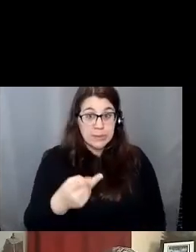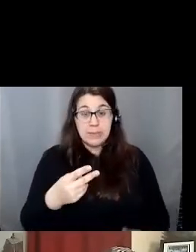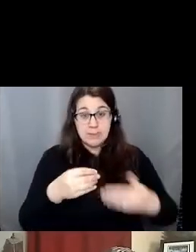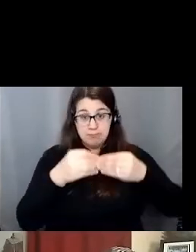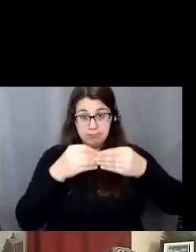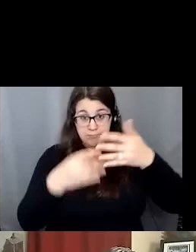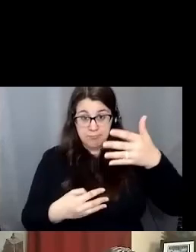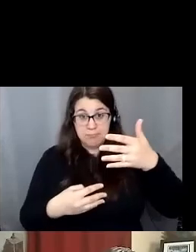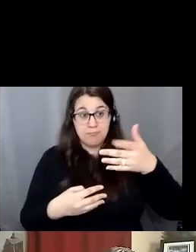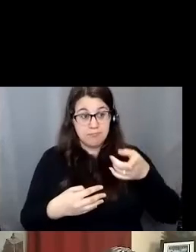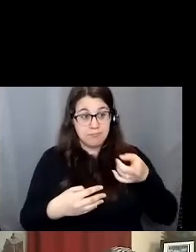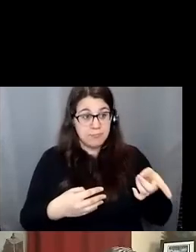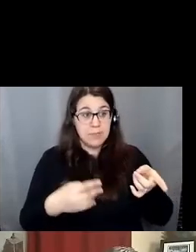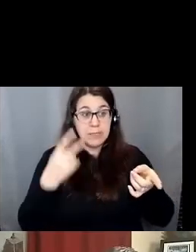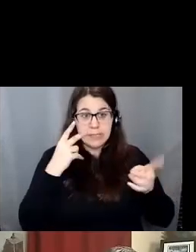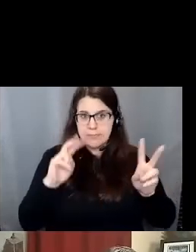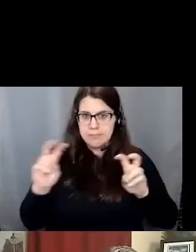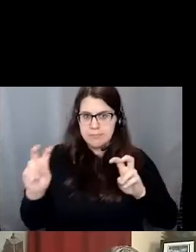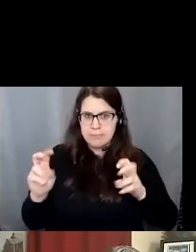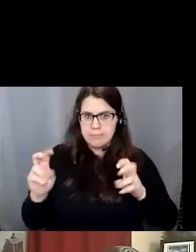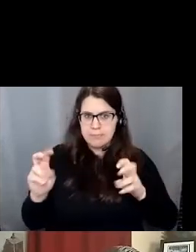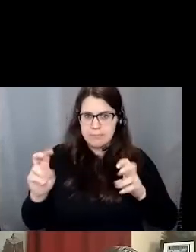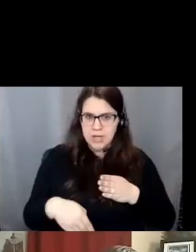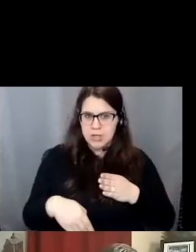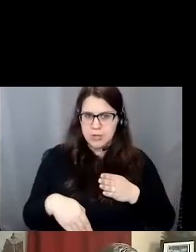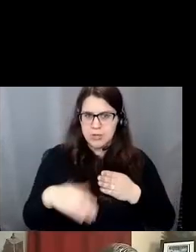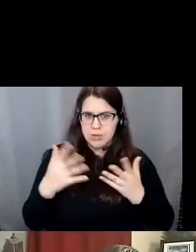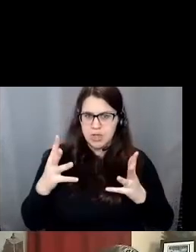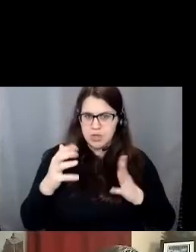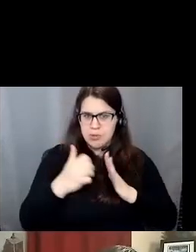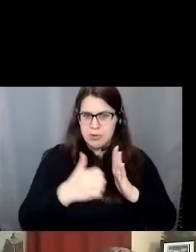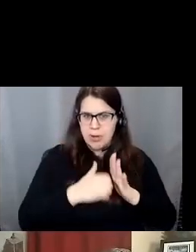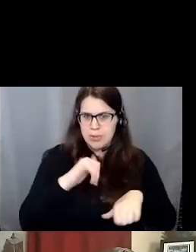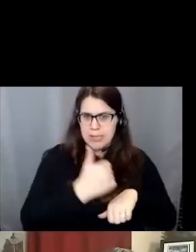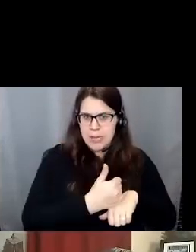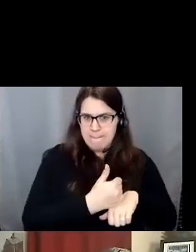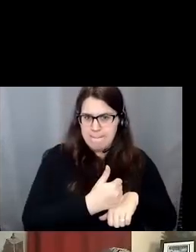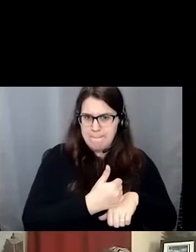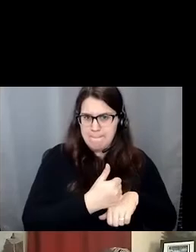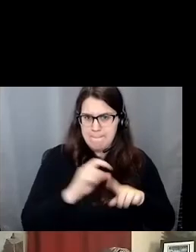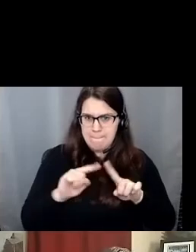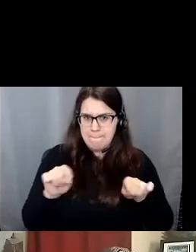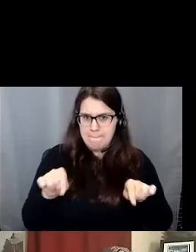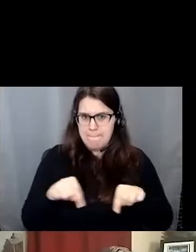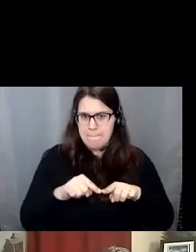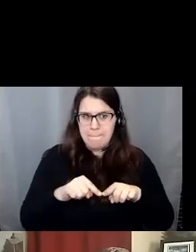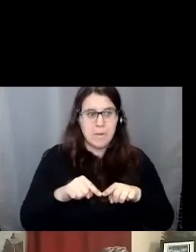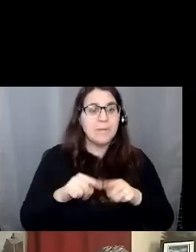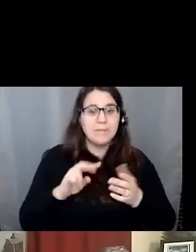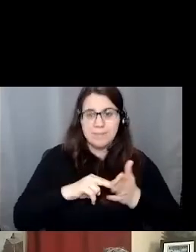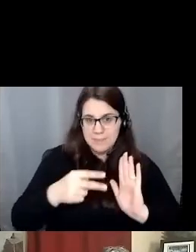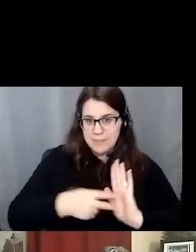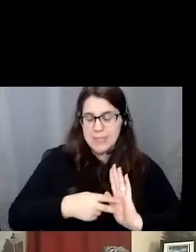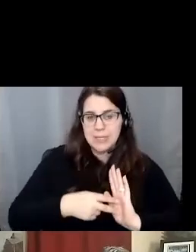we show here, where you have a finish account setup button that's showing, then that means that there are some